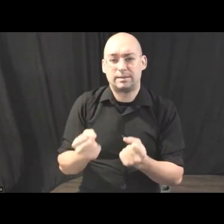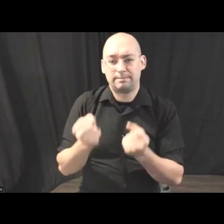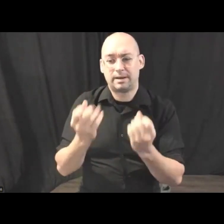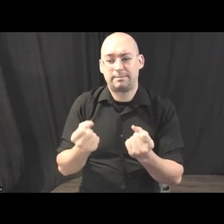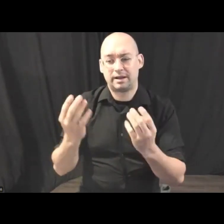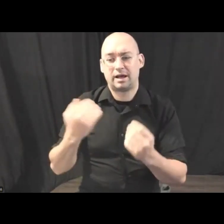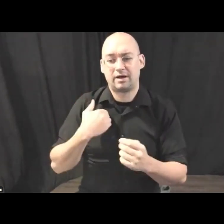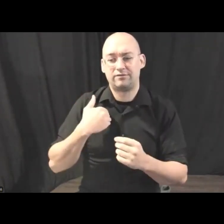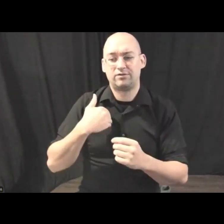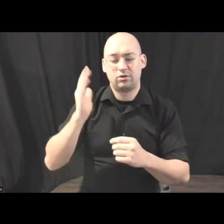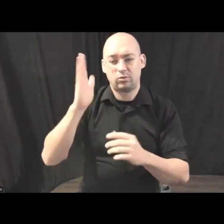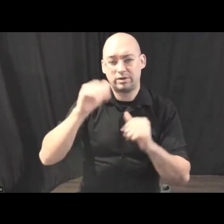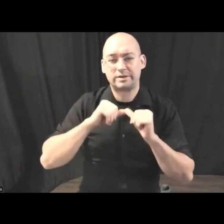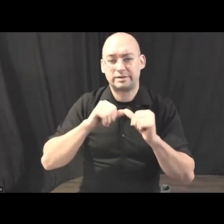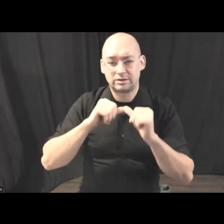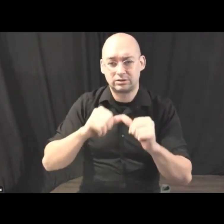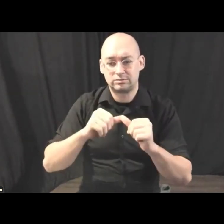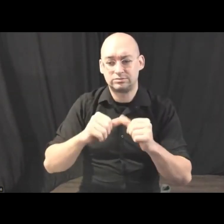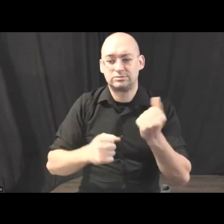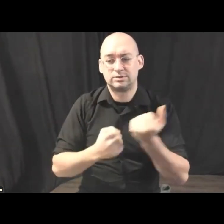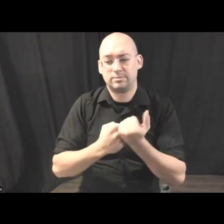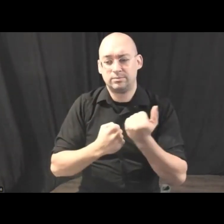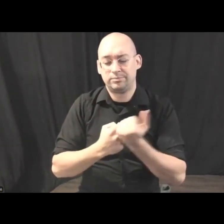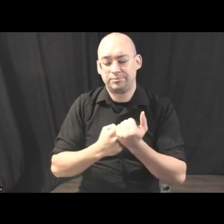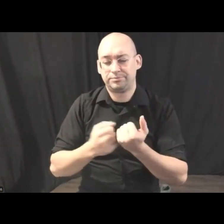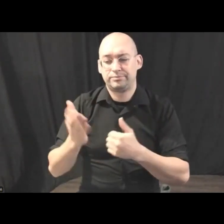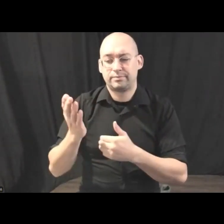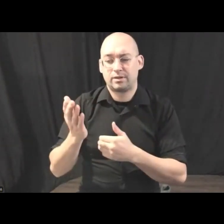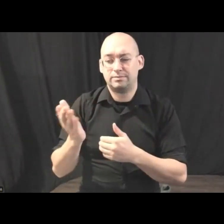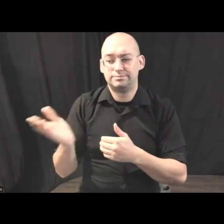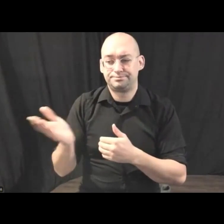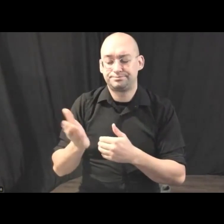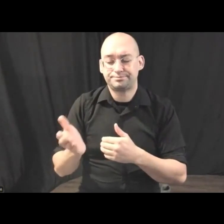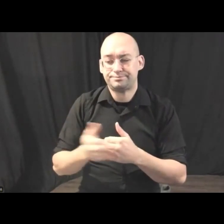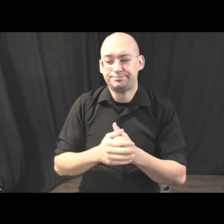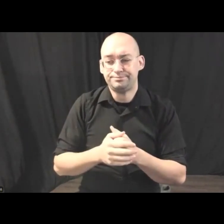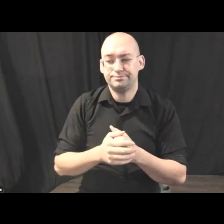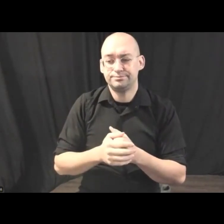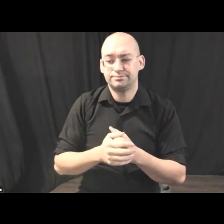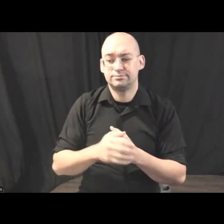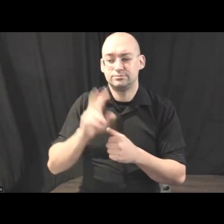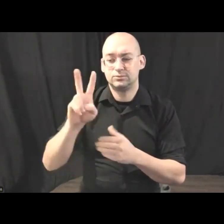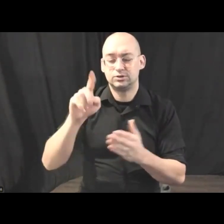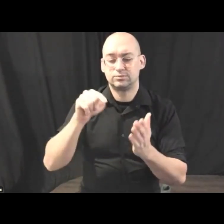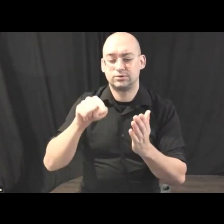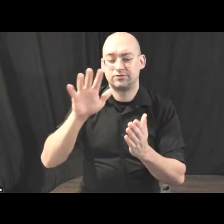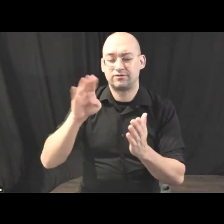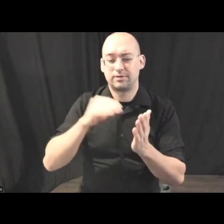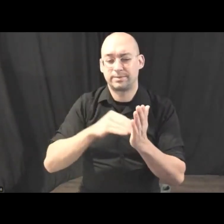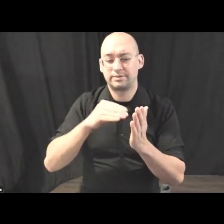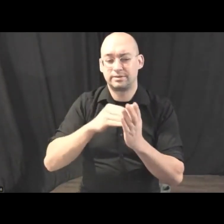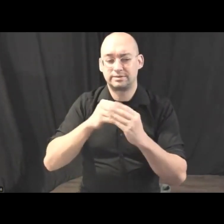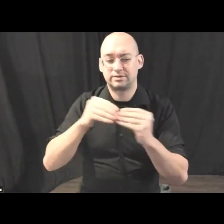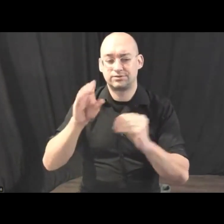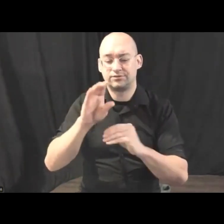and will continue to be as we're supporting community and learning these different components. So we have the $2.5 billion investment. That's